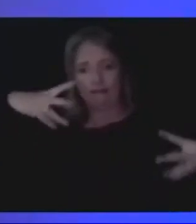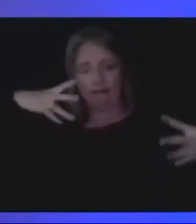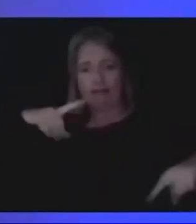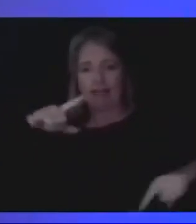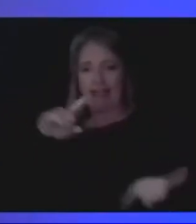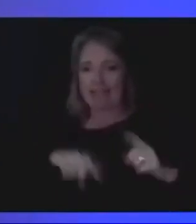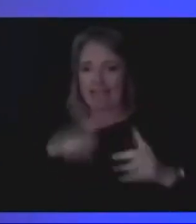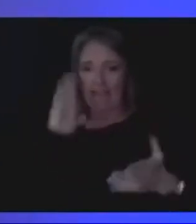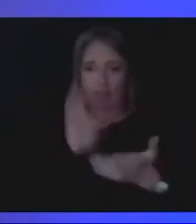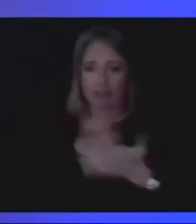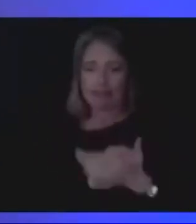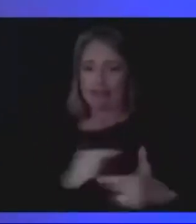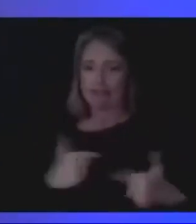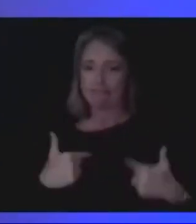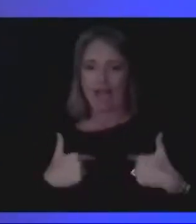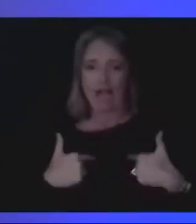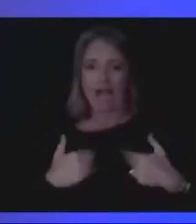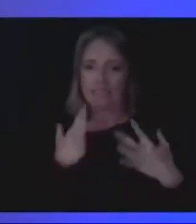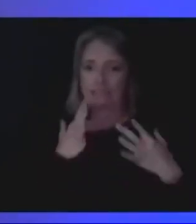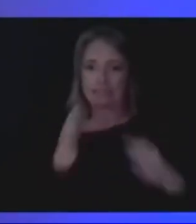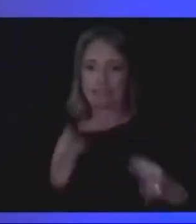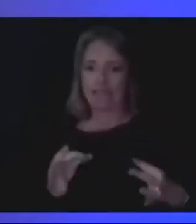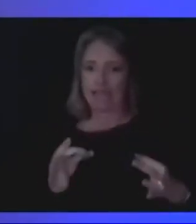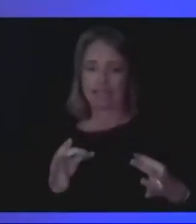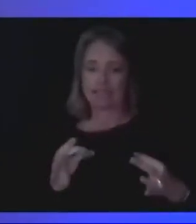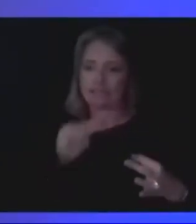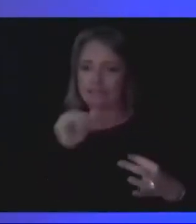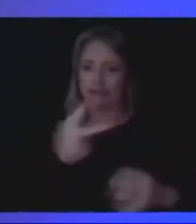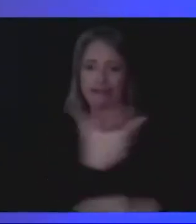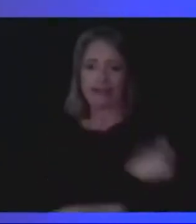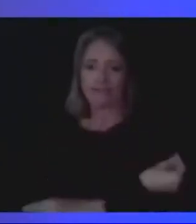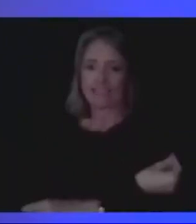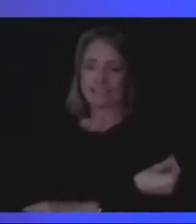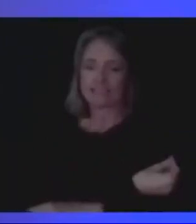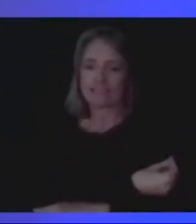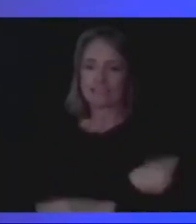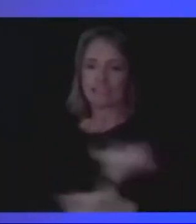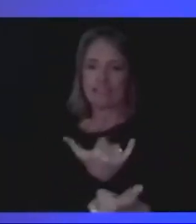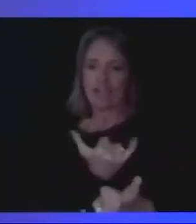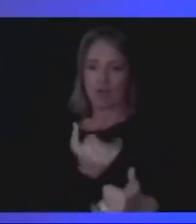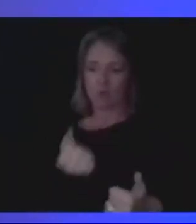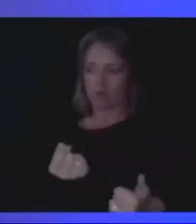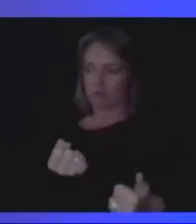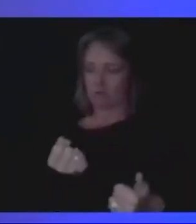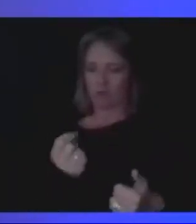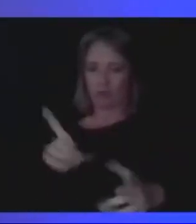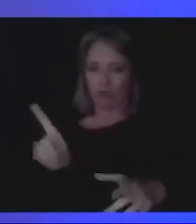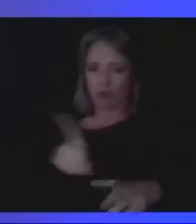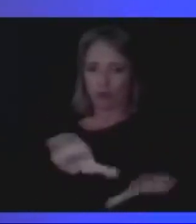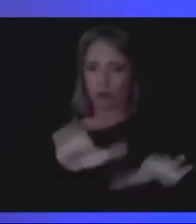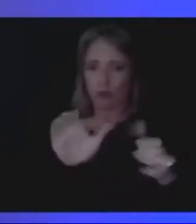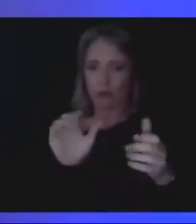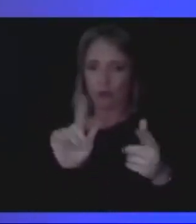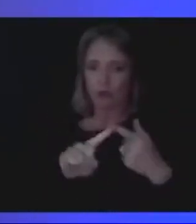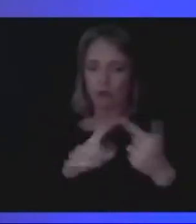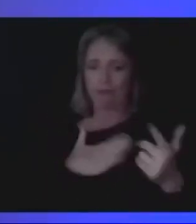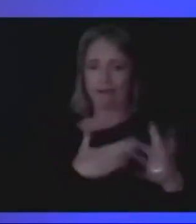this choice of not getting the vaccine, and what it's going to do to my family, and who's going to take care of my family.